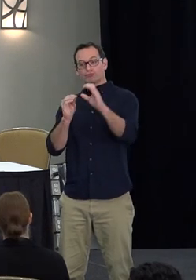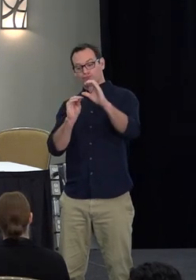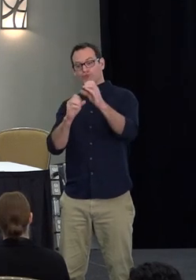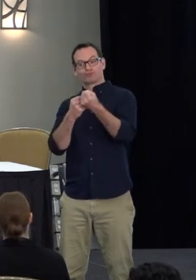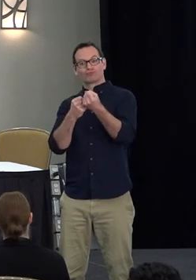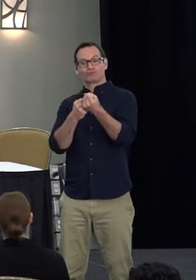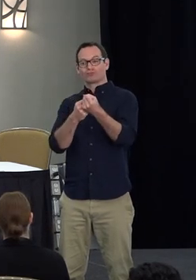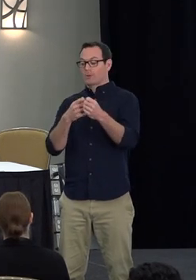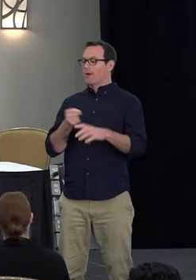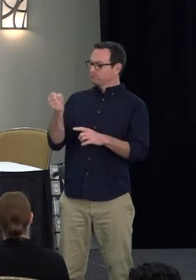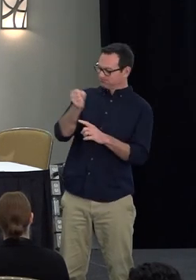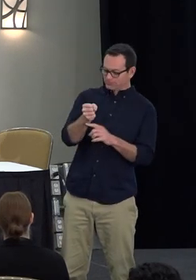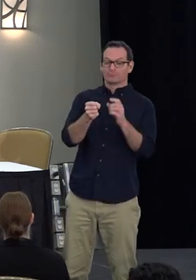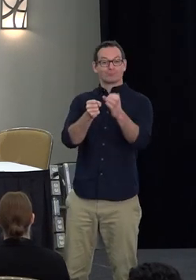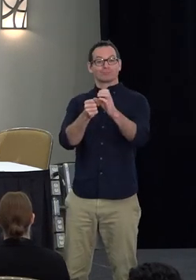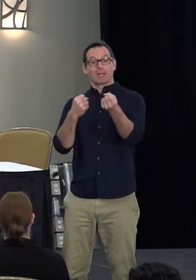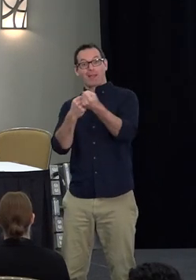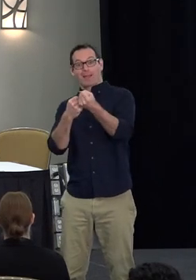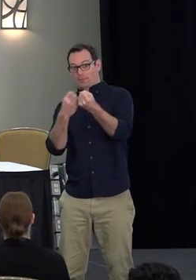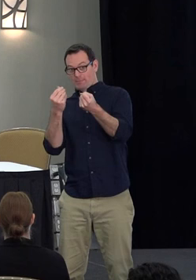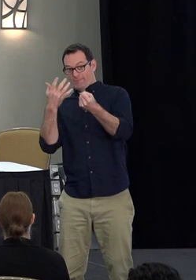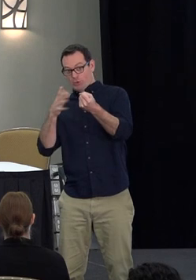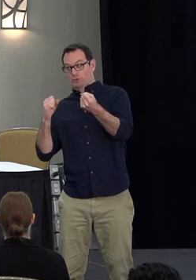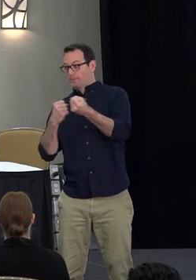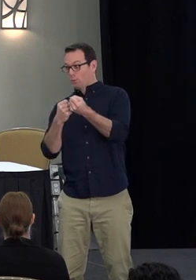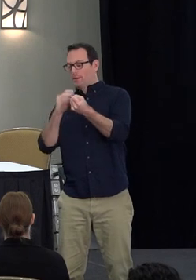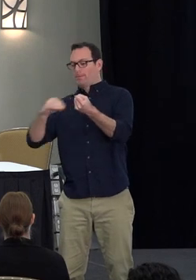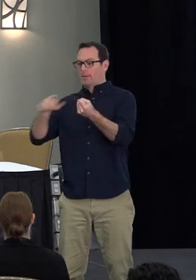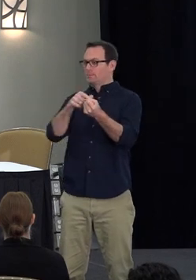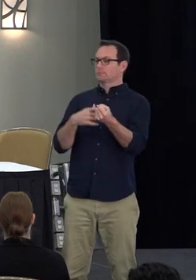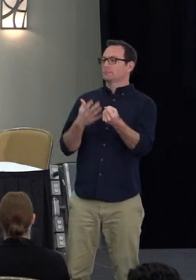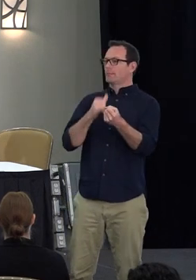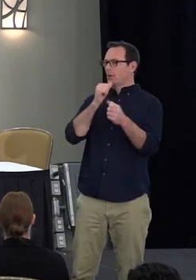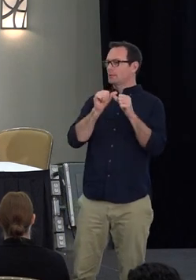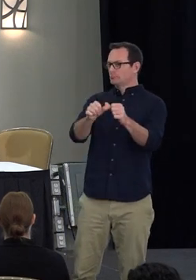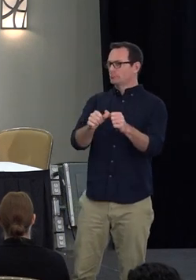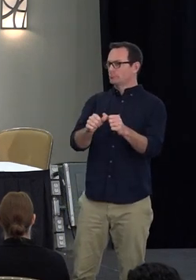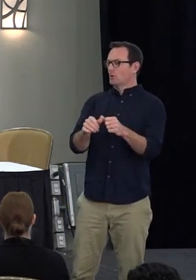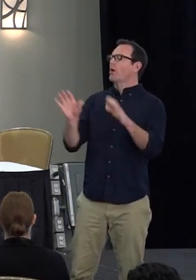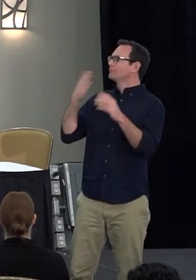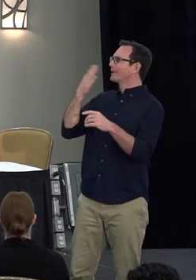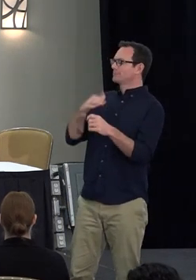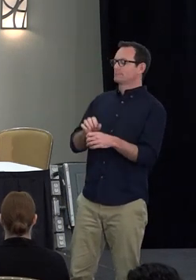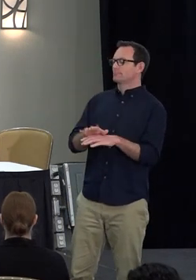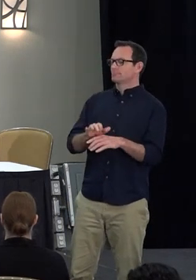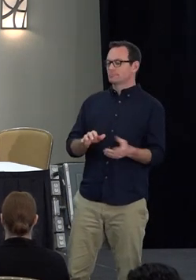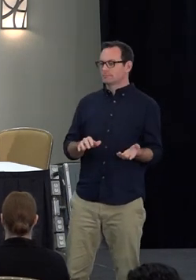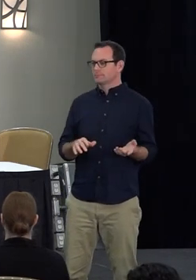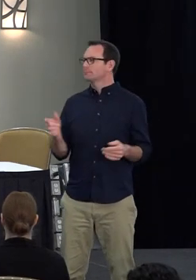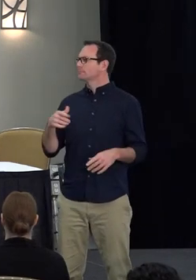with a disability might not retain their job. I found it really interesting that, Peter, you brought up the utility